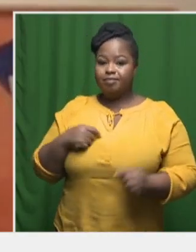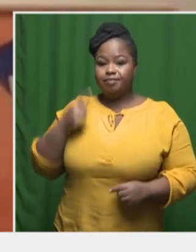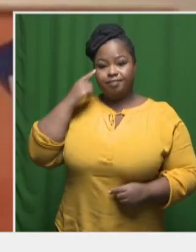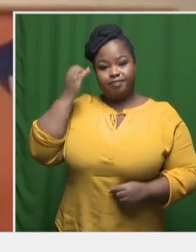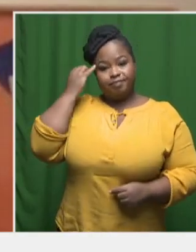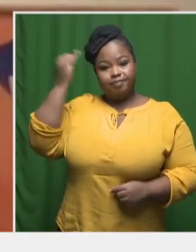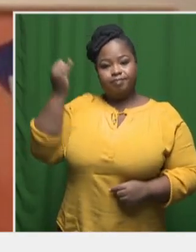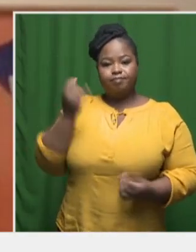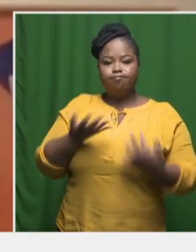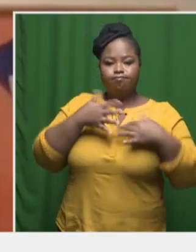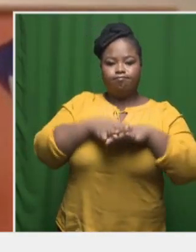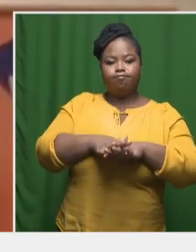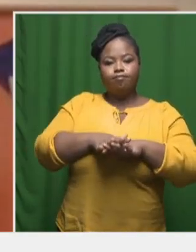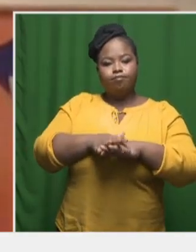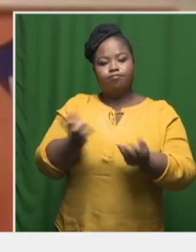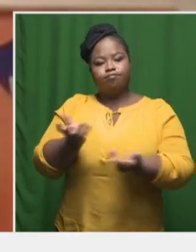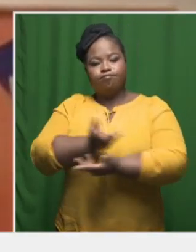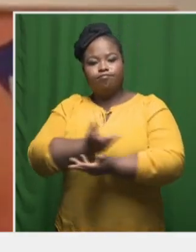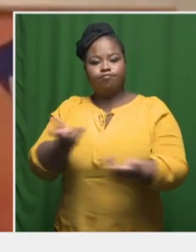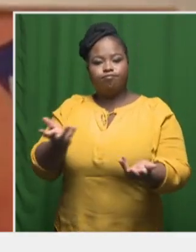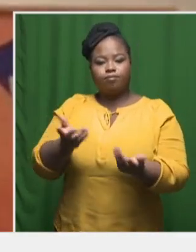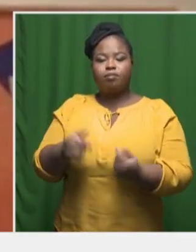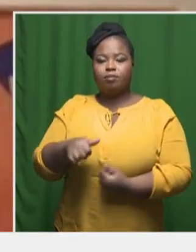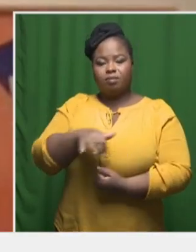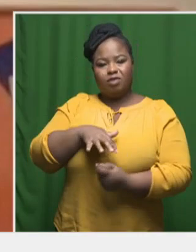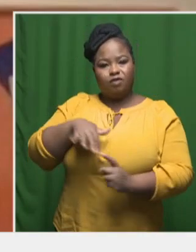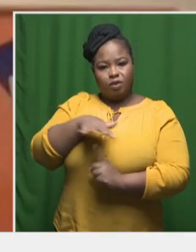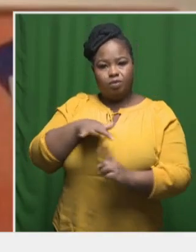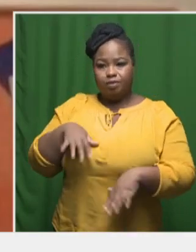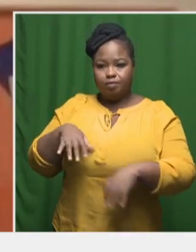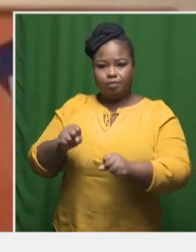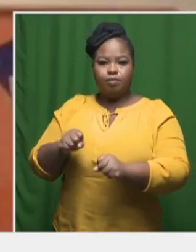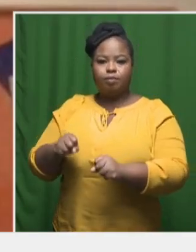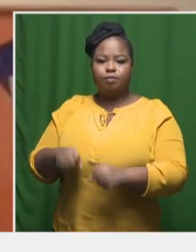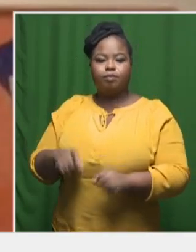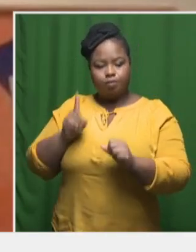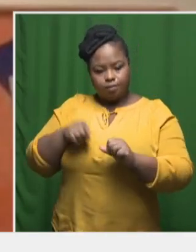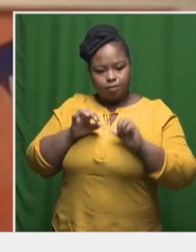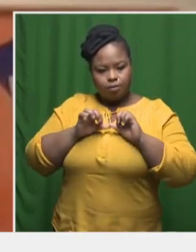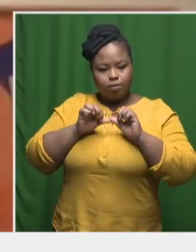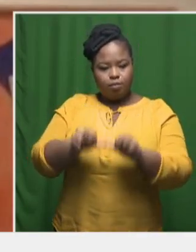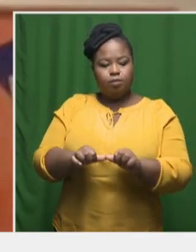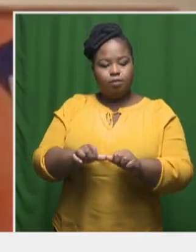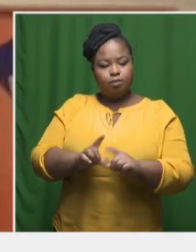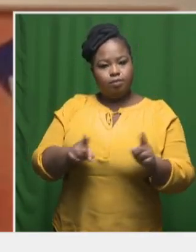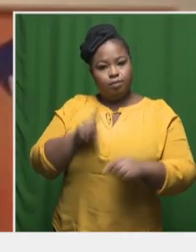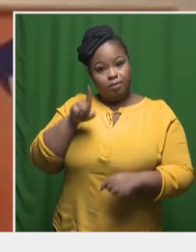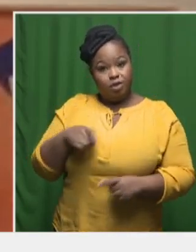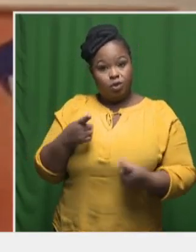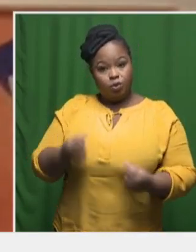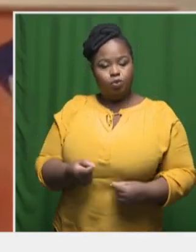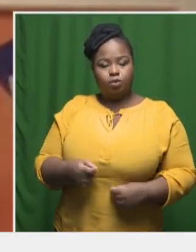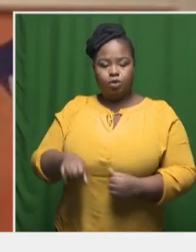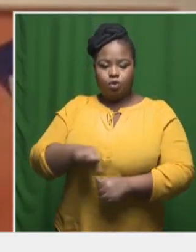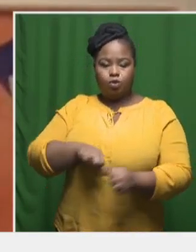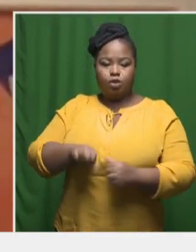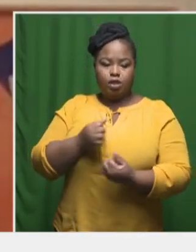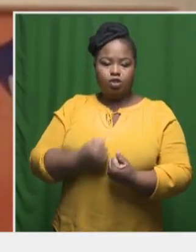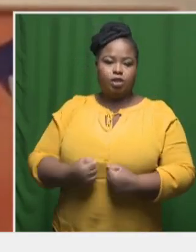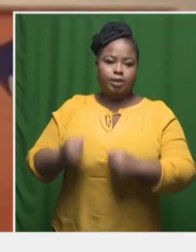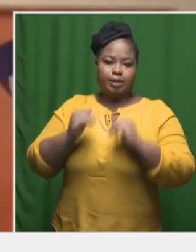of intersectional environmentalism. So yes, we cannot dominate the environment. We need to be sustainable, but we have to do that in tandem with social